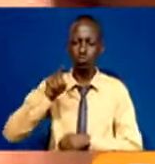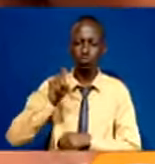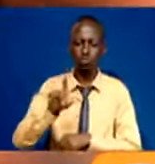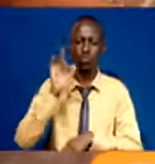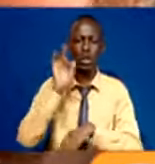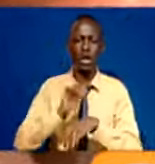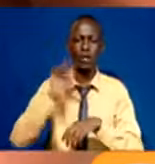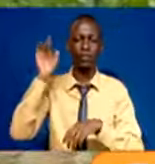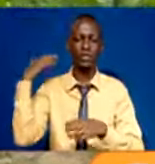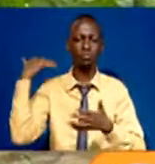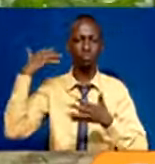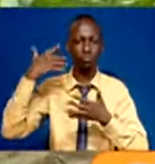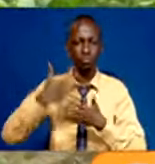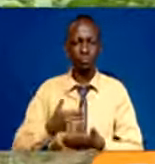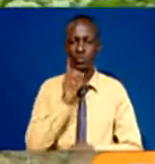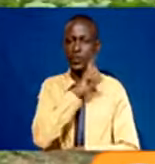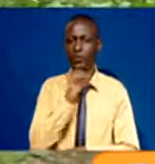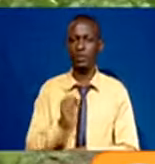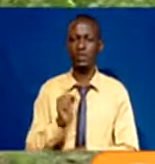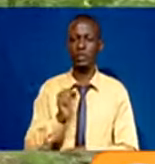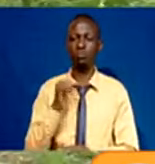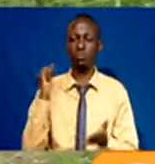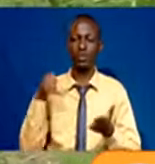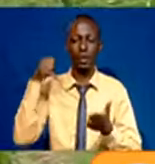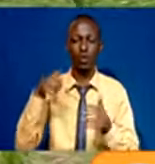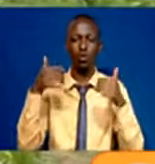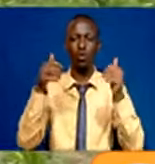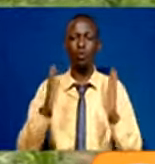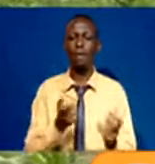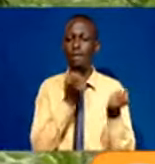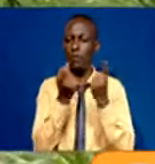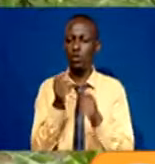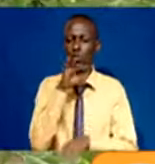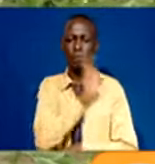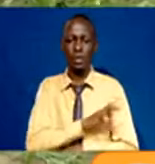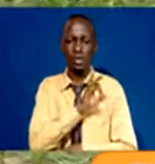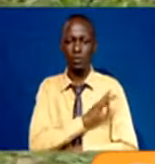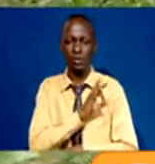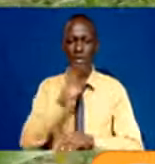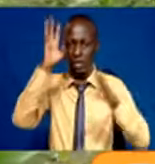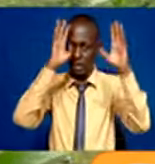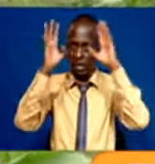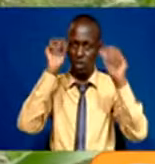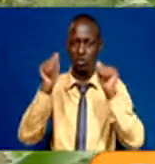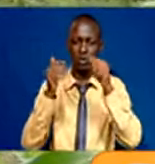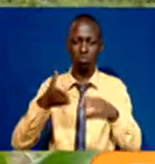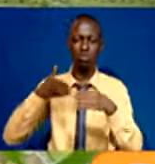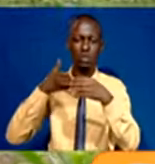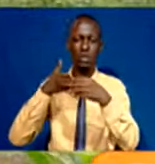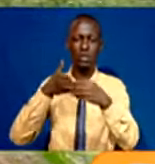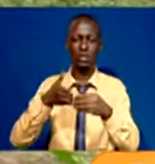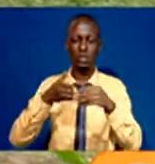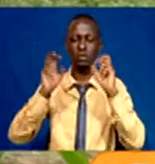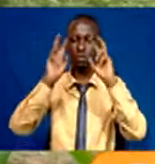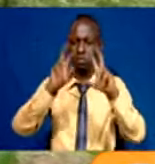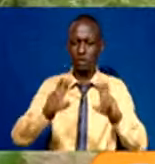for quite some time. Mutuota is among a few farmers who have benefited from an initiative spearheaded by research